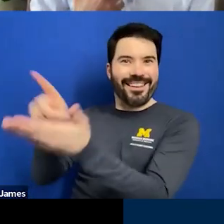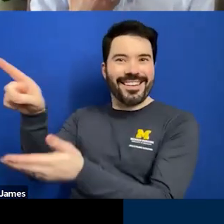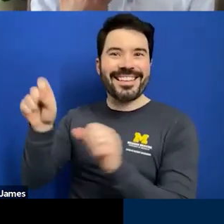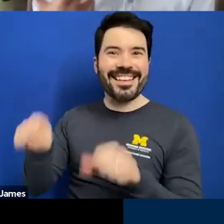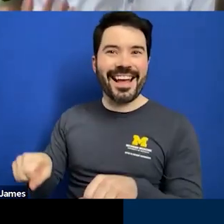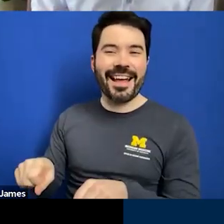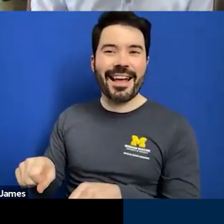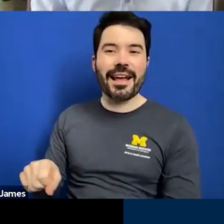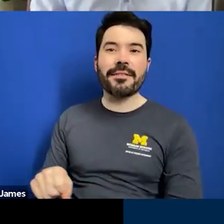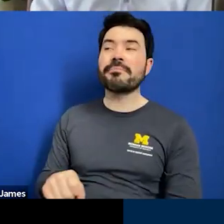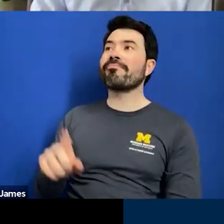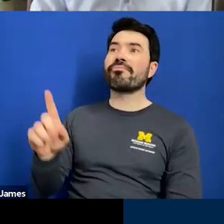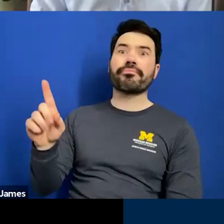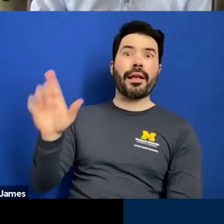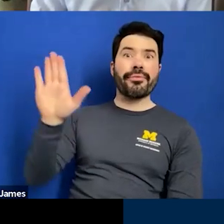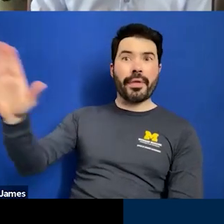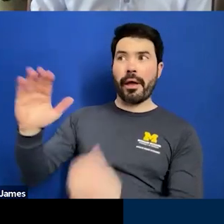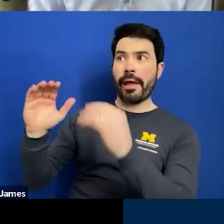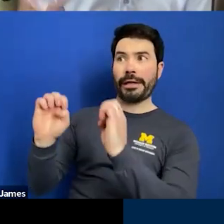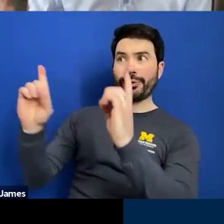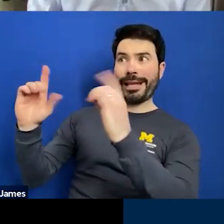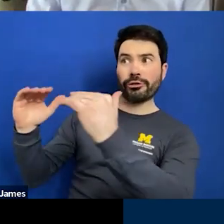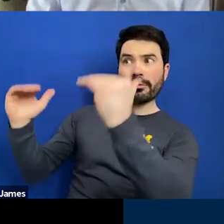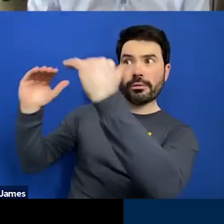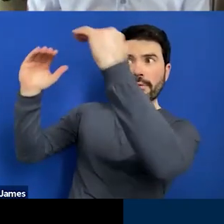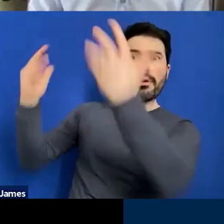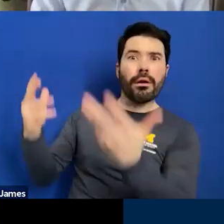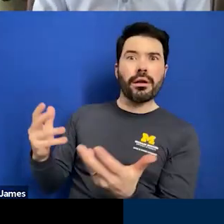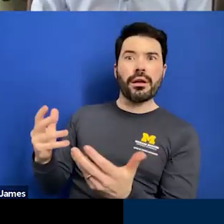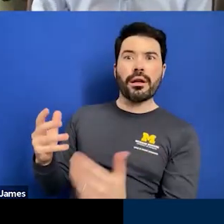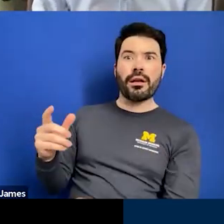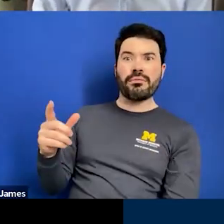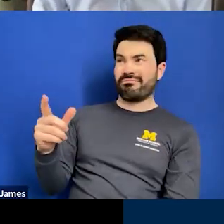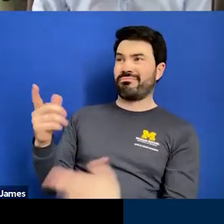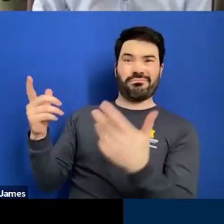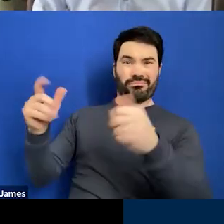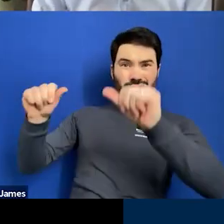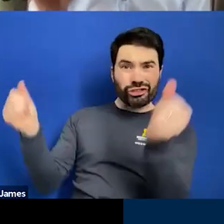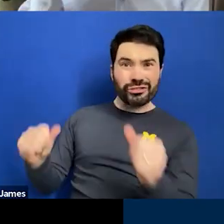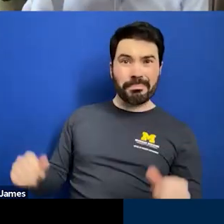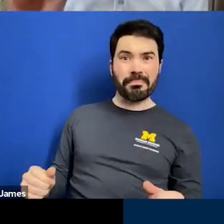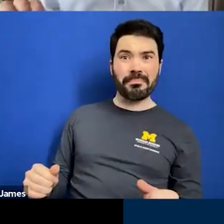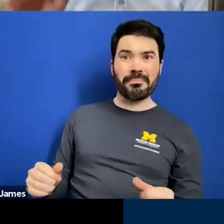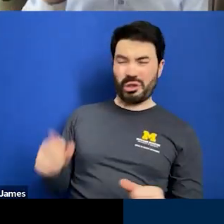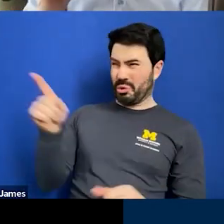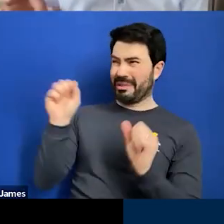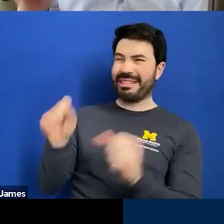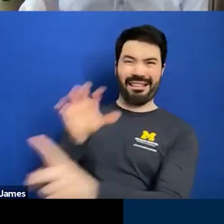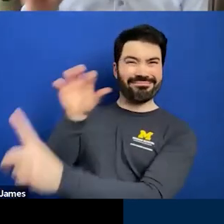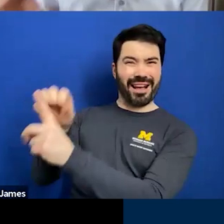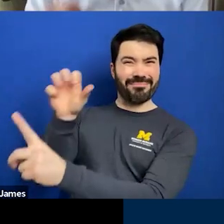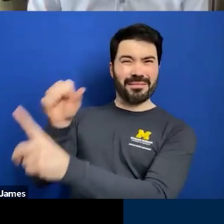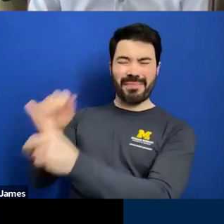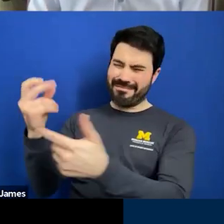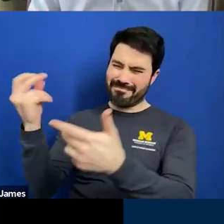what their education level is, just how fit they are. You can tell who they are. And you can do all of this rapidly,